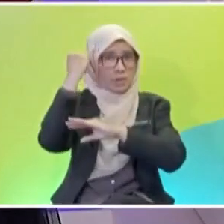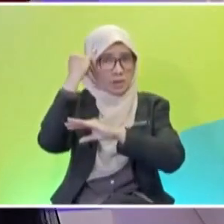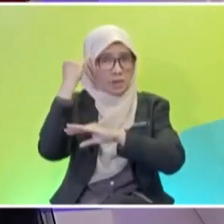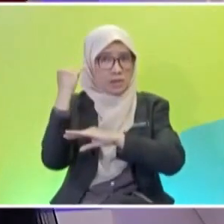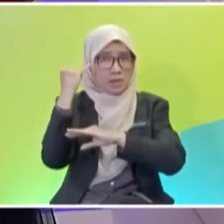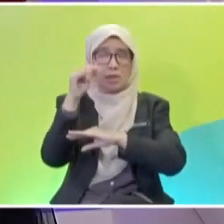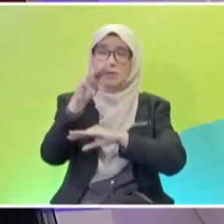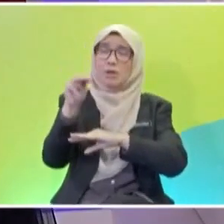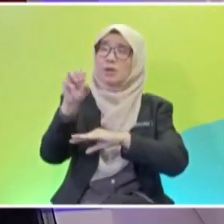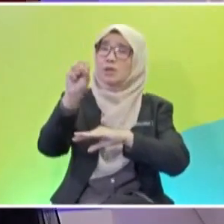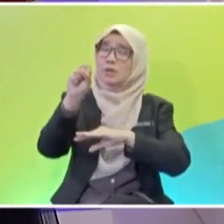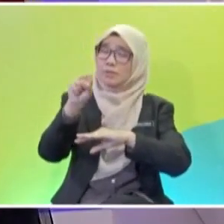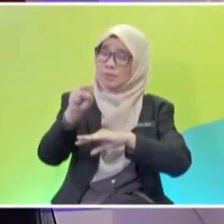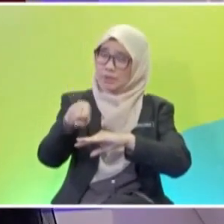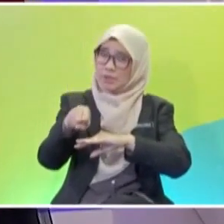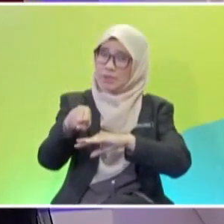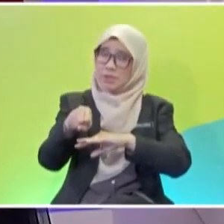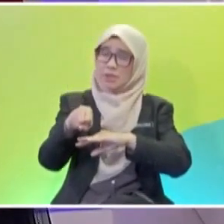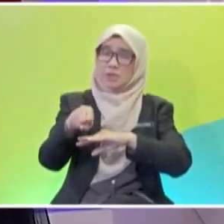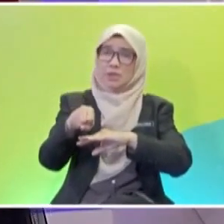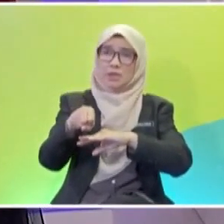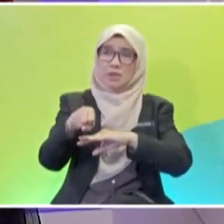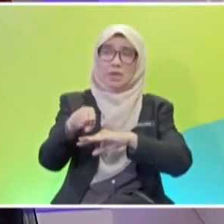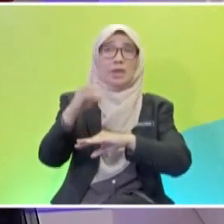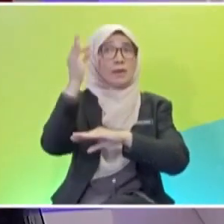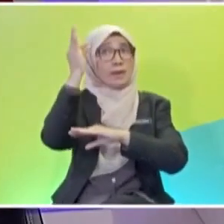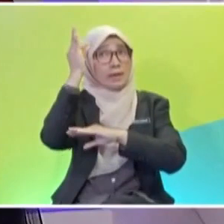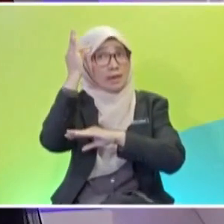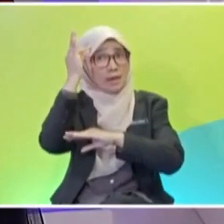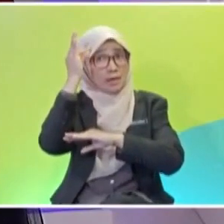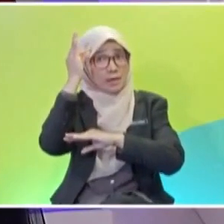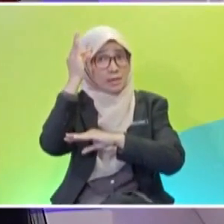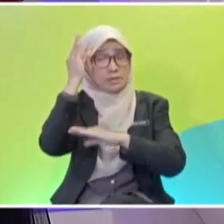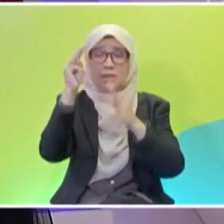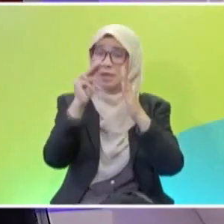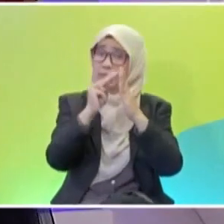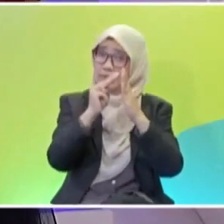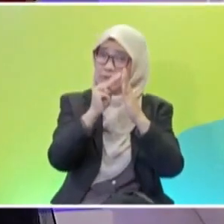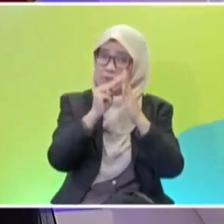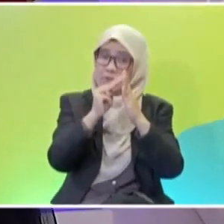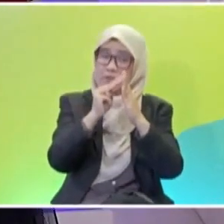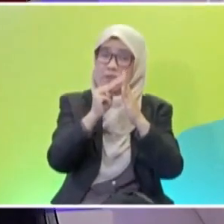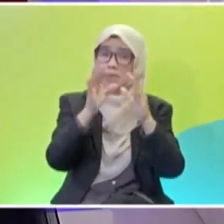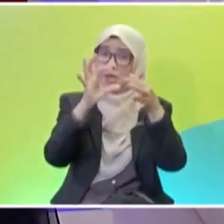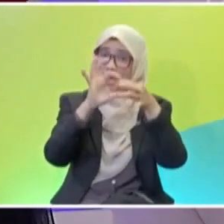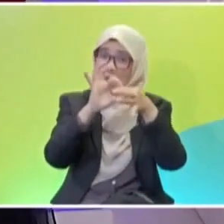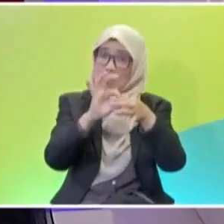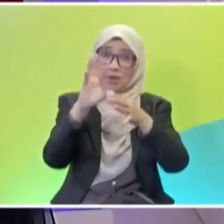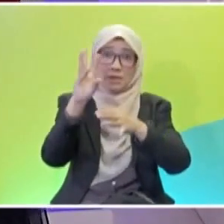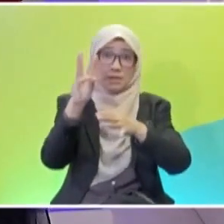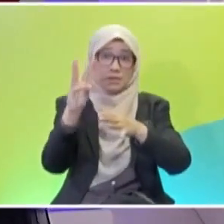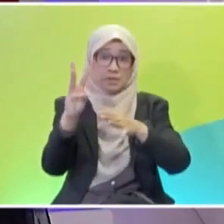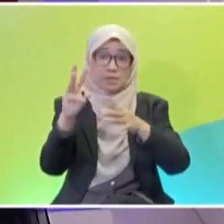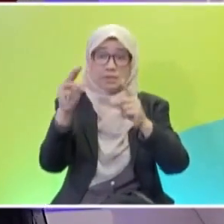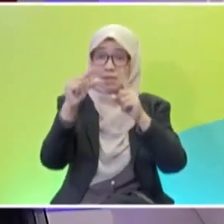text activity, a pupil should be able to guess the meaning of the six words given. Okay.